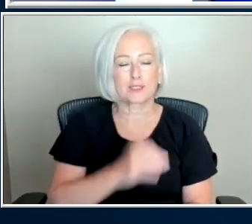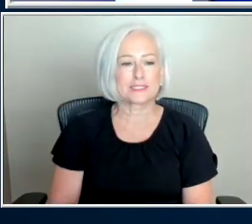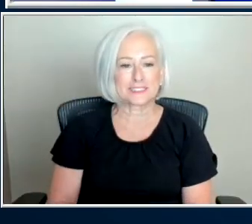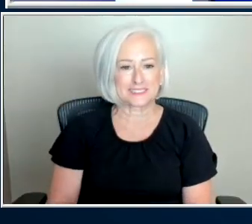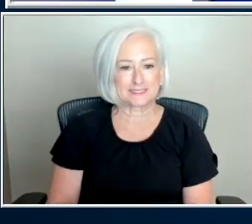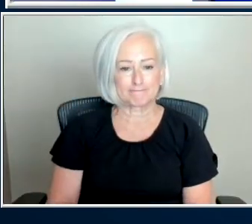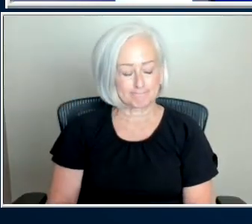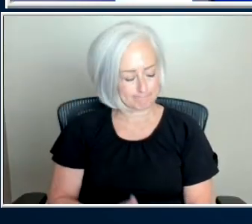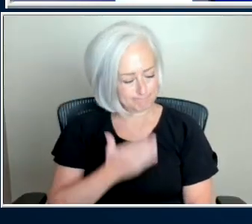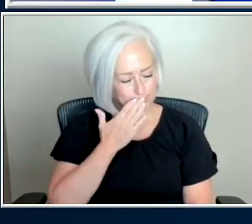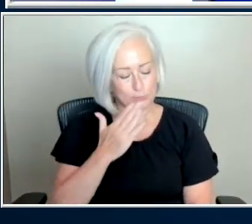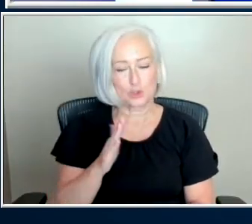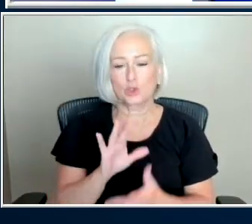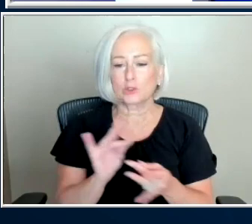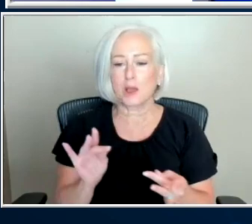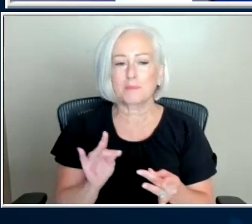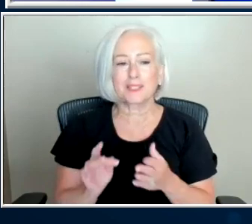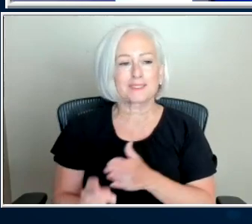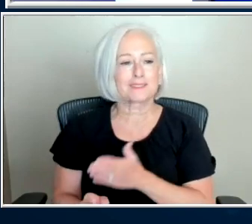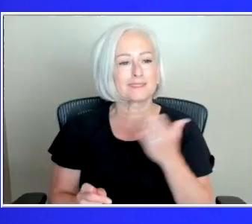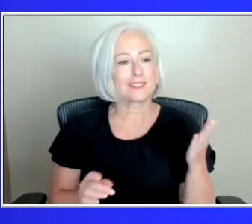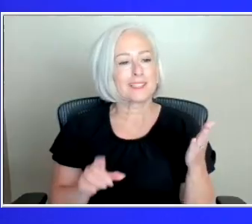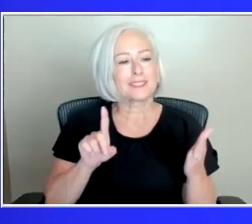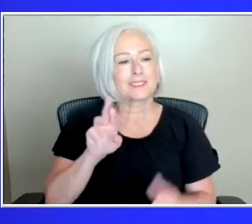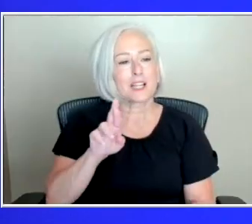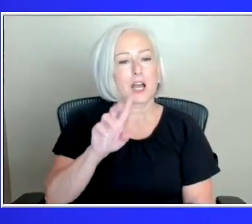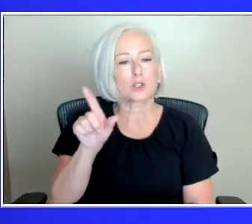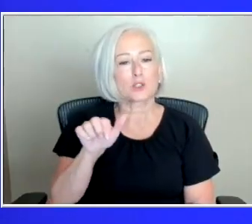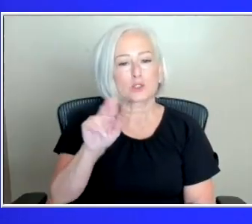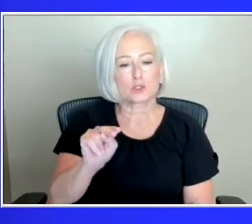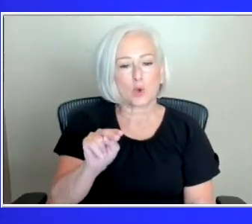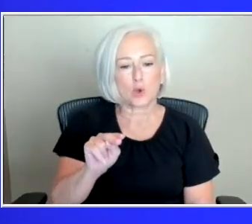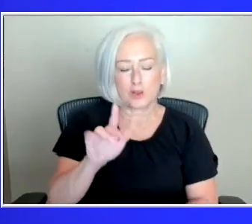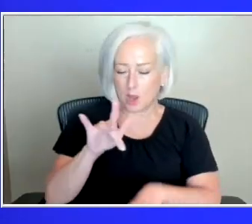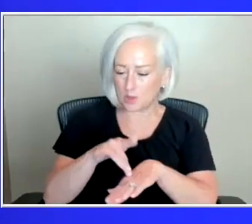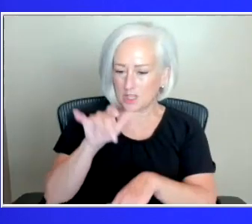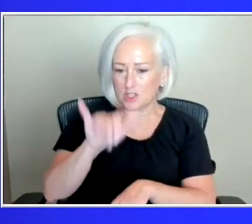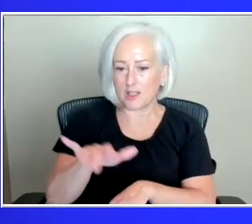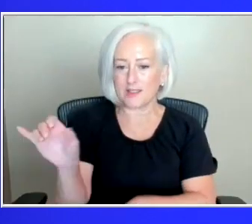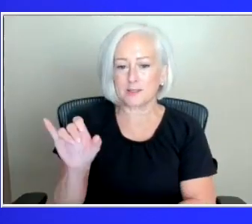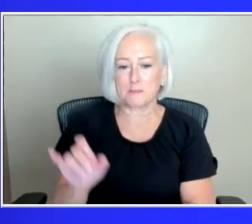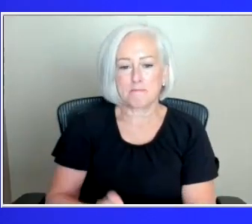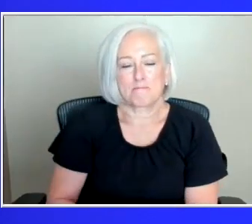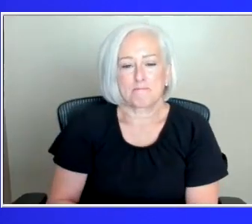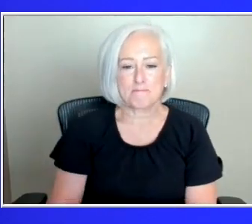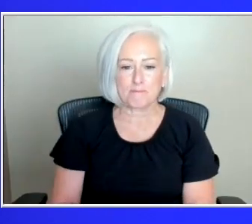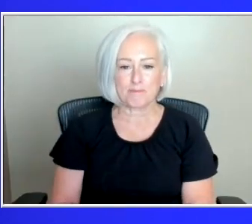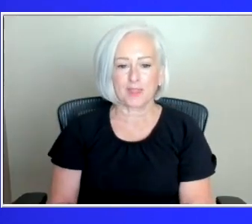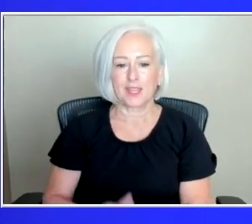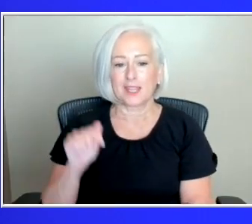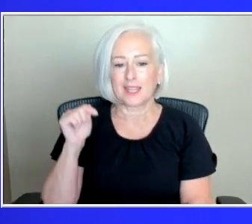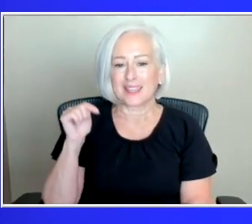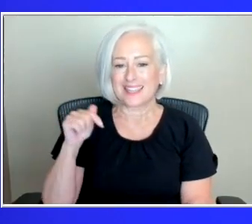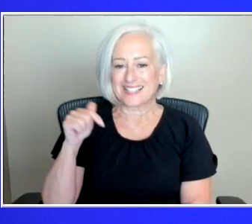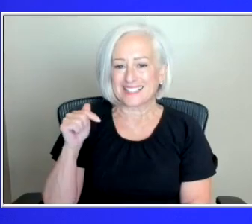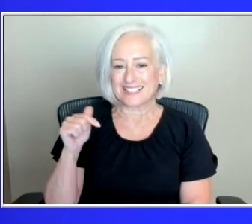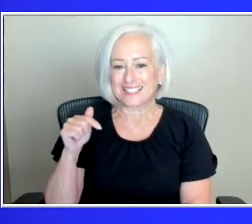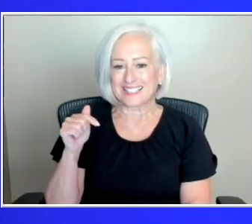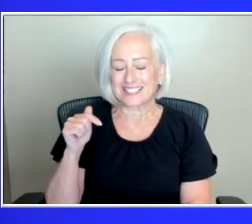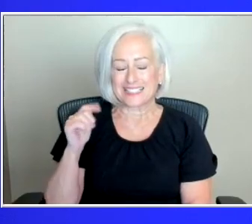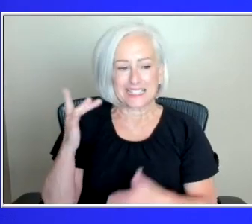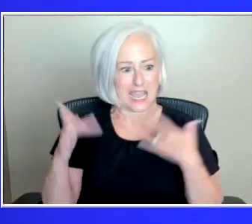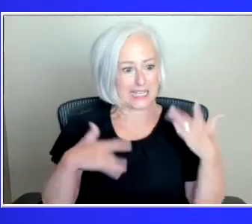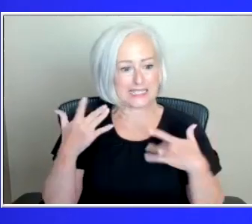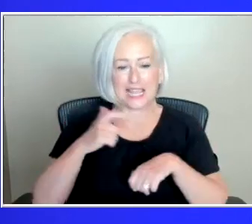said. Dr. Zorn, what's the takeaway? Well, I'll touch on that too. Just, this is an incredibly exciting time for